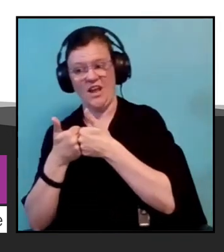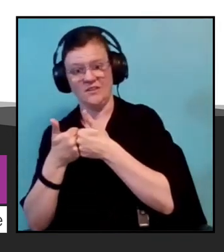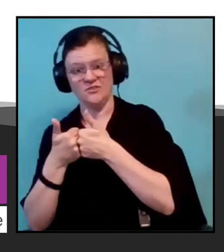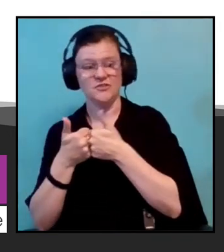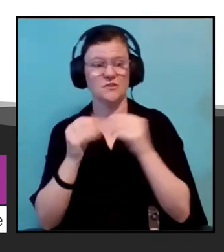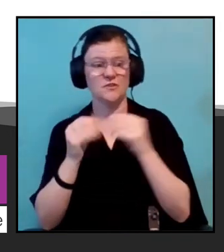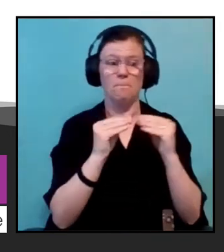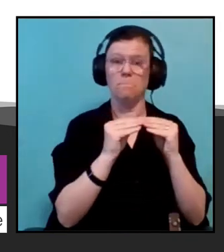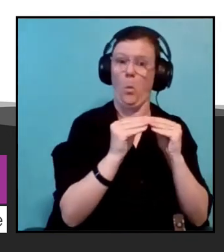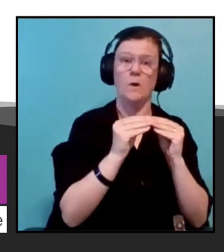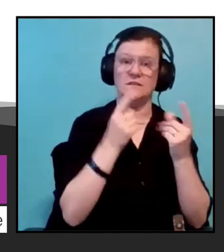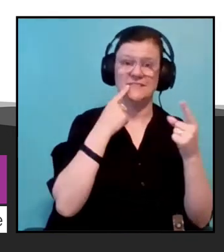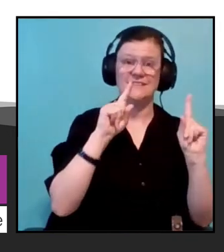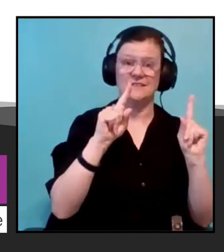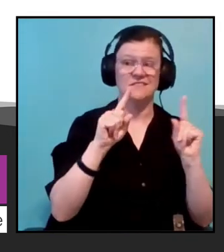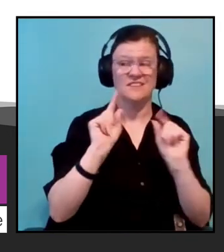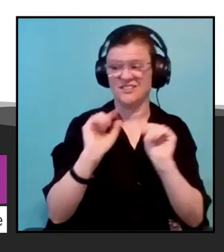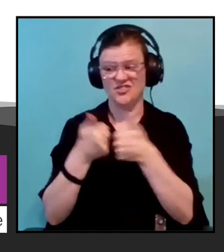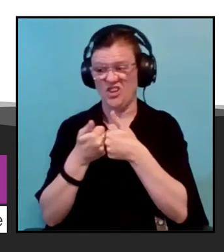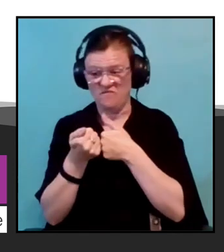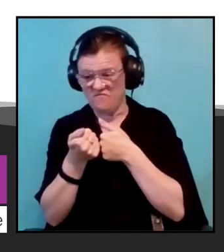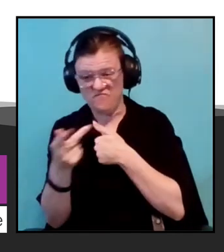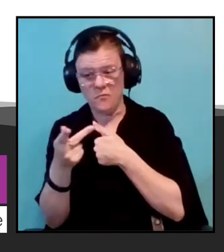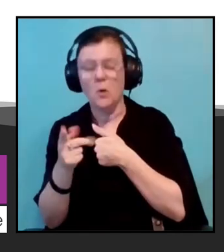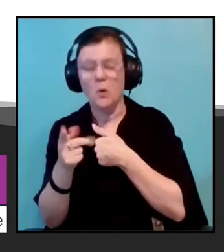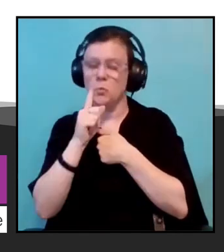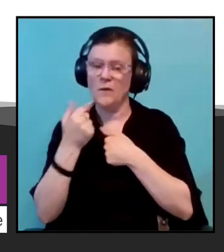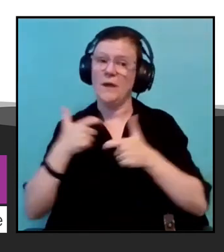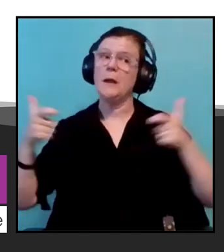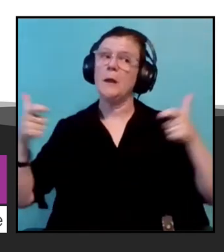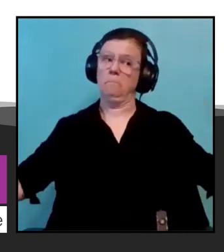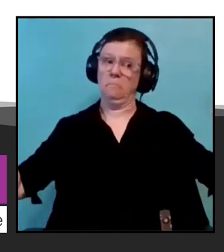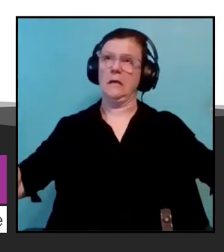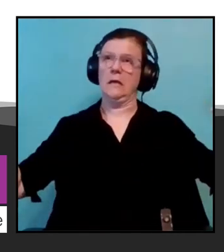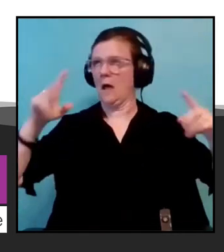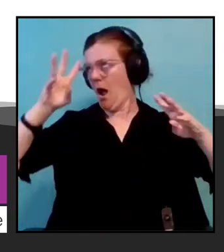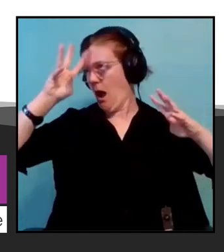had very few challenges, which included scaling down the project. We had very grand